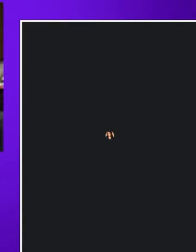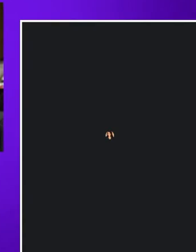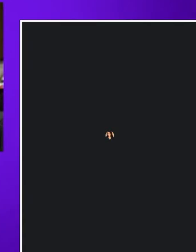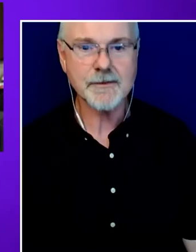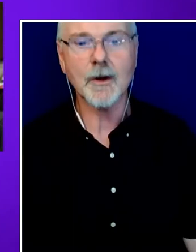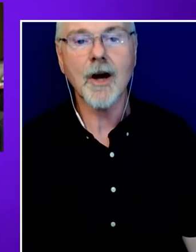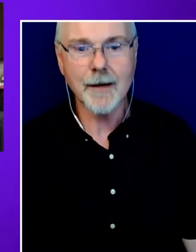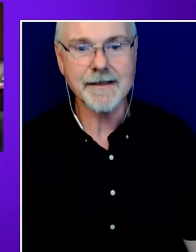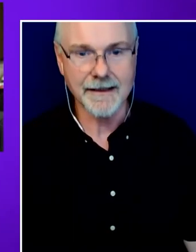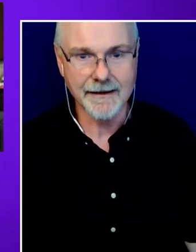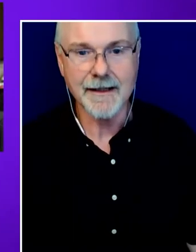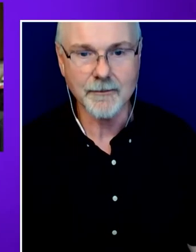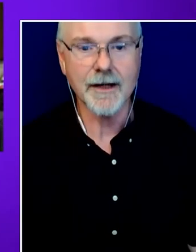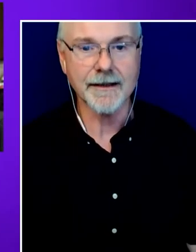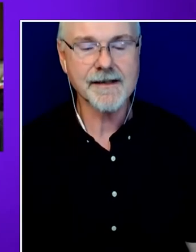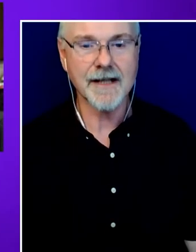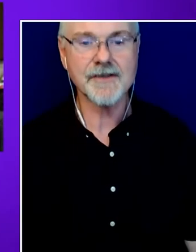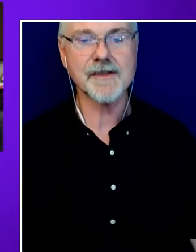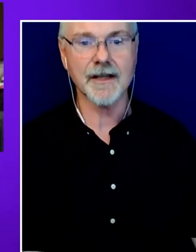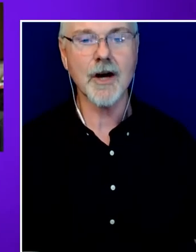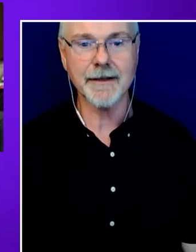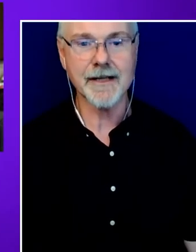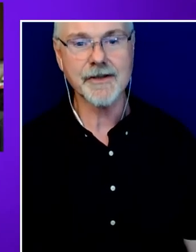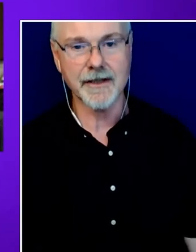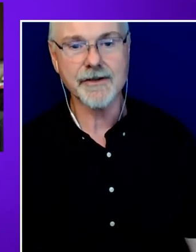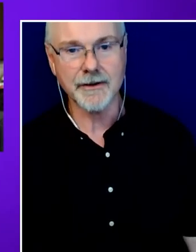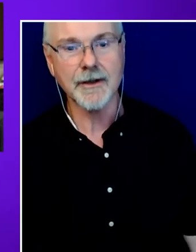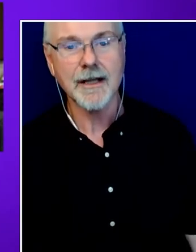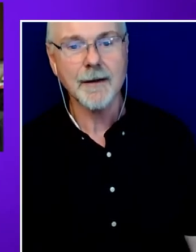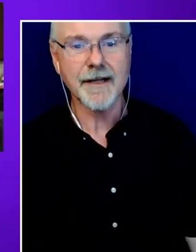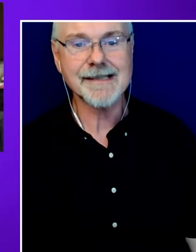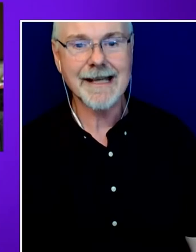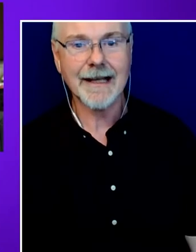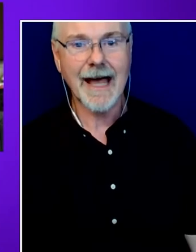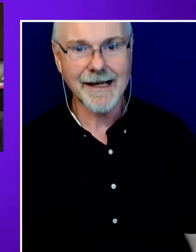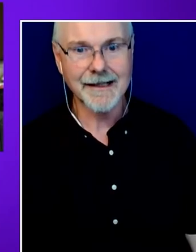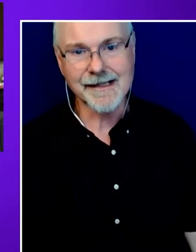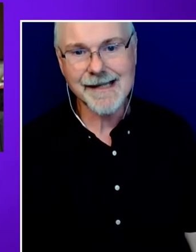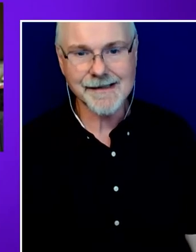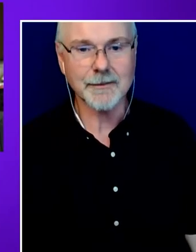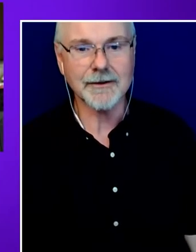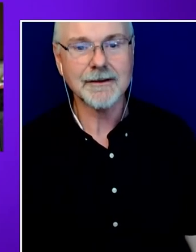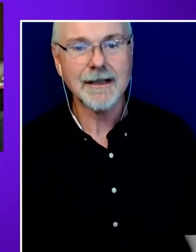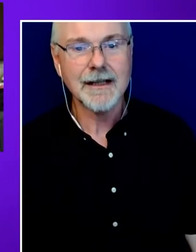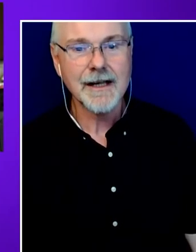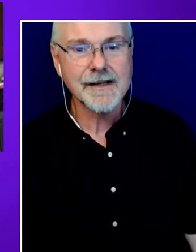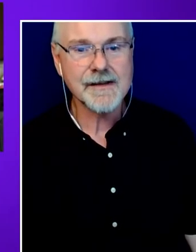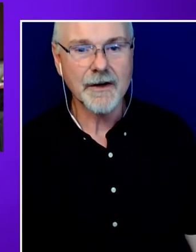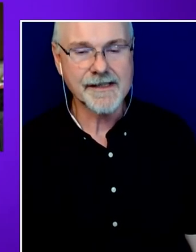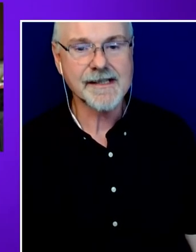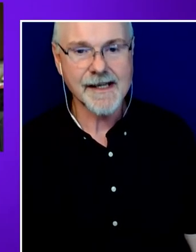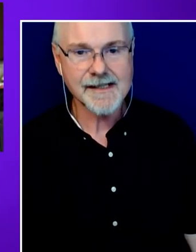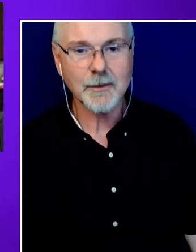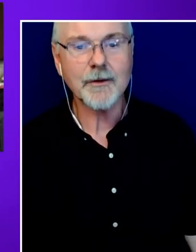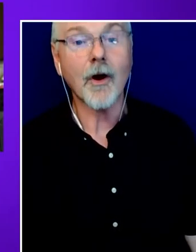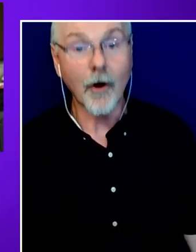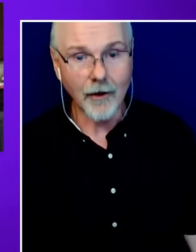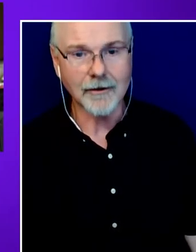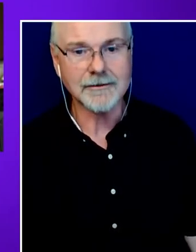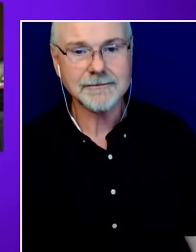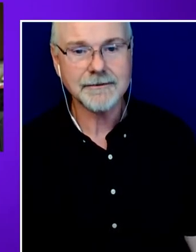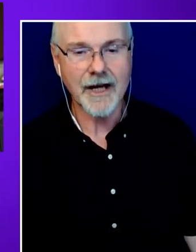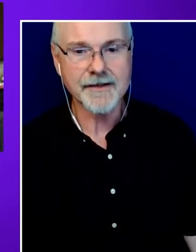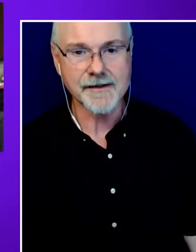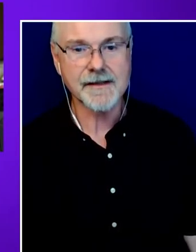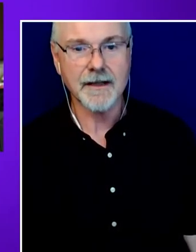that are set up to accommodate them, right? It's not just an accommodation issue, but it's accessible. So it's accessible for